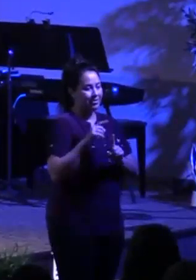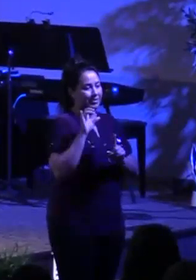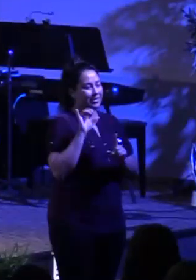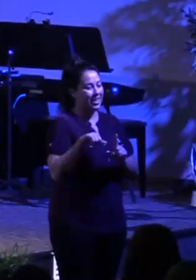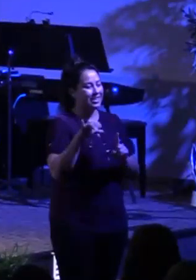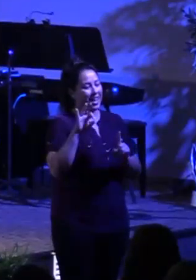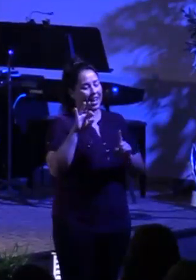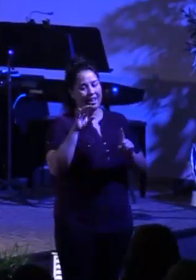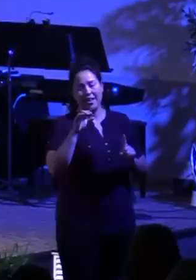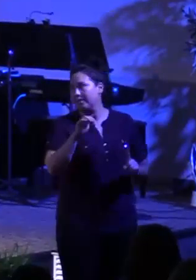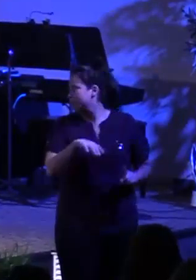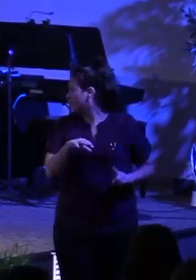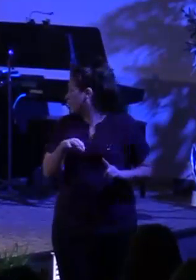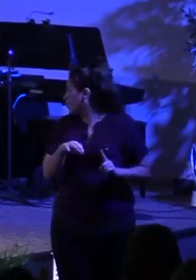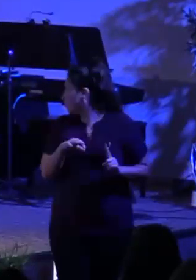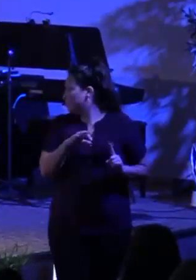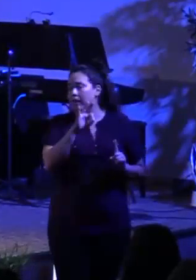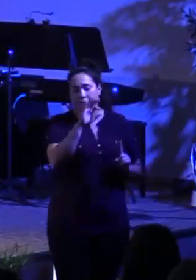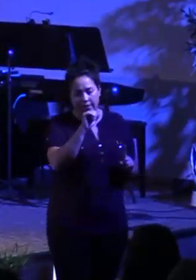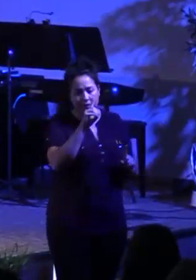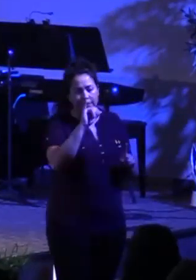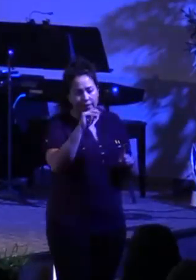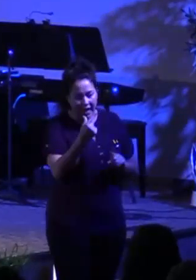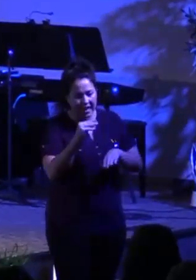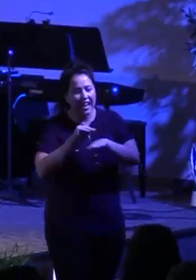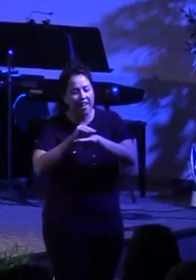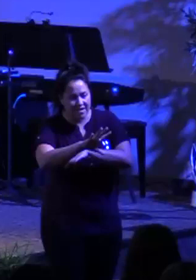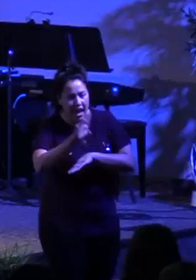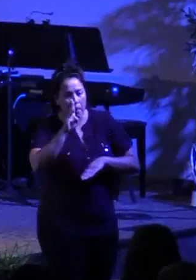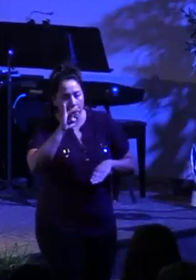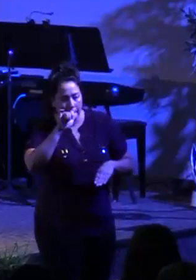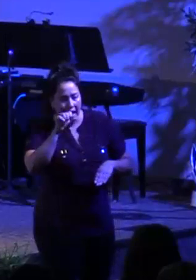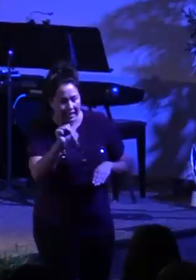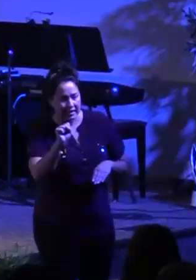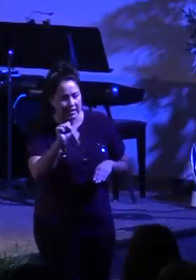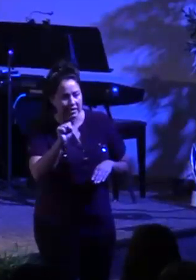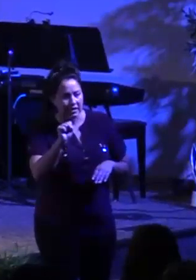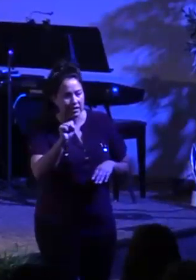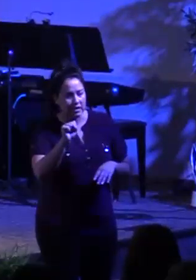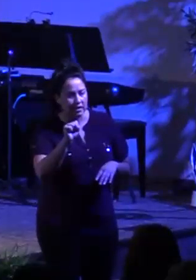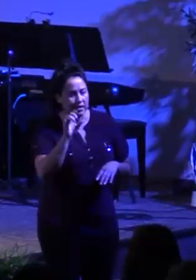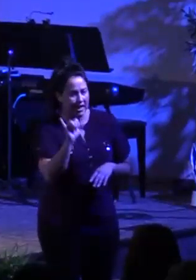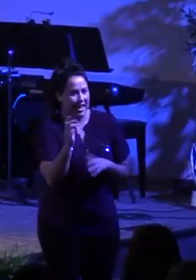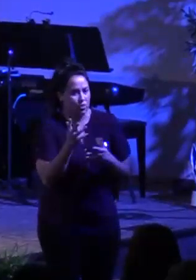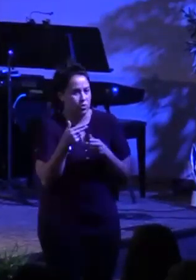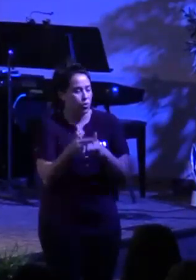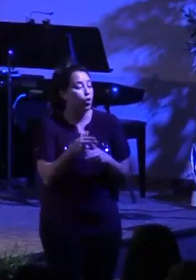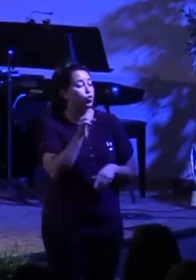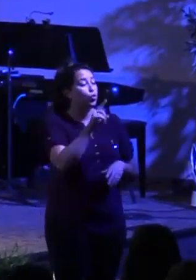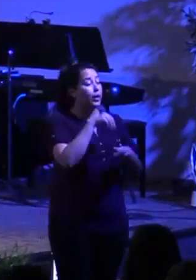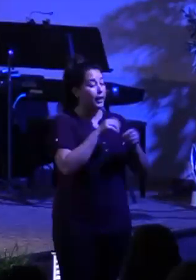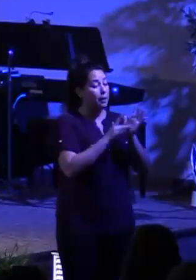I'll give you an example from the Bible. There's a story in the Old Testament about this guy, Joseph. This